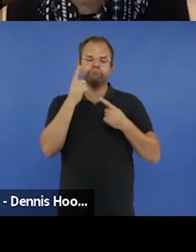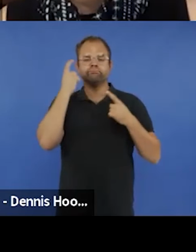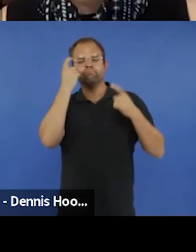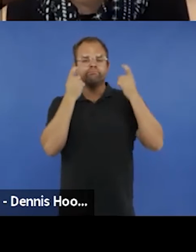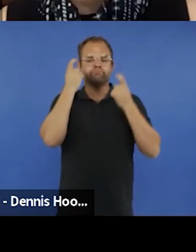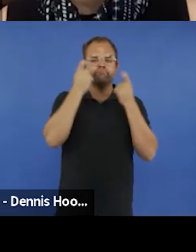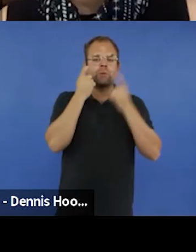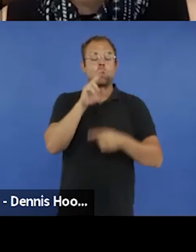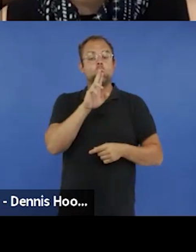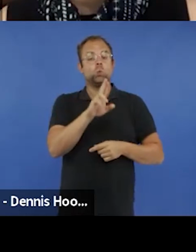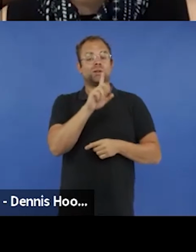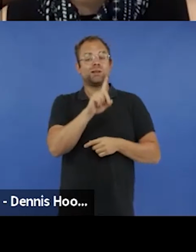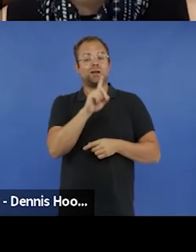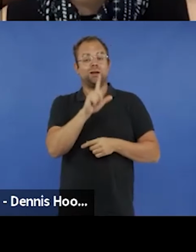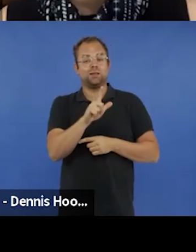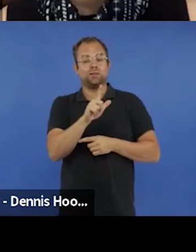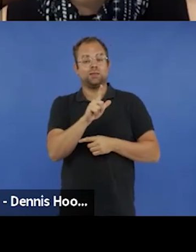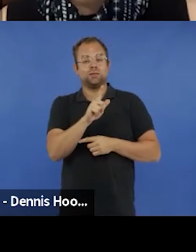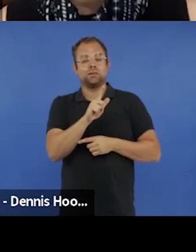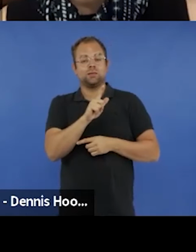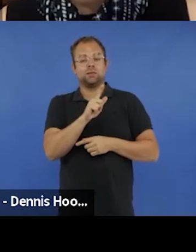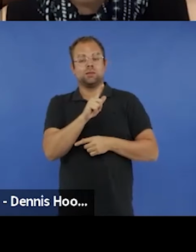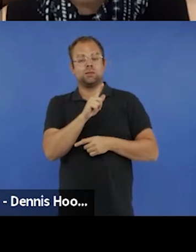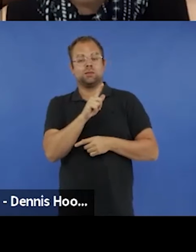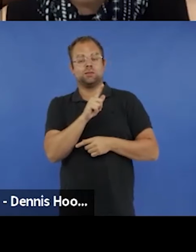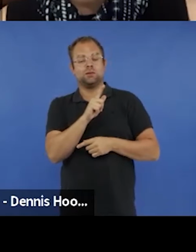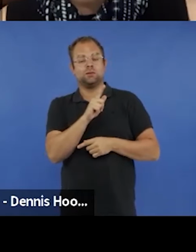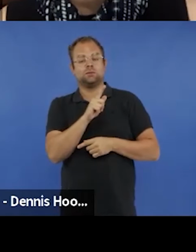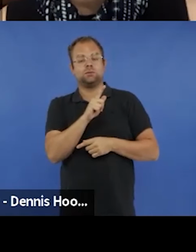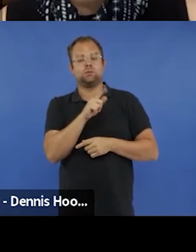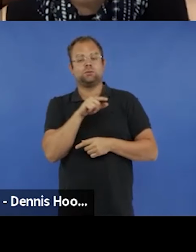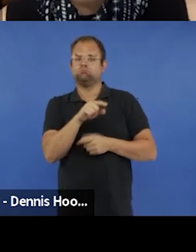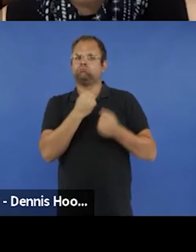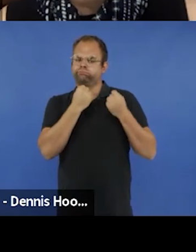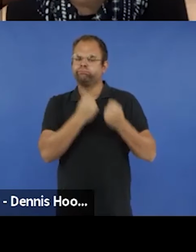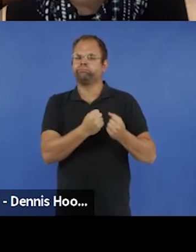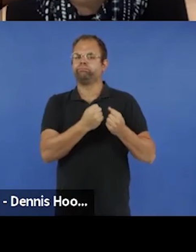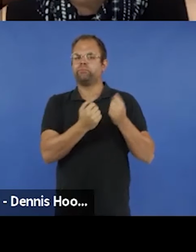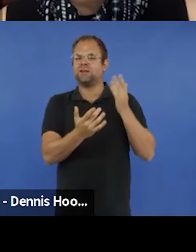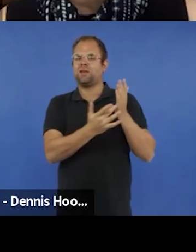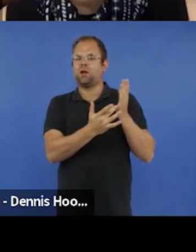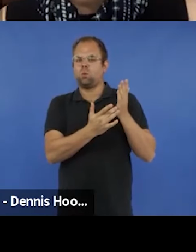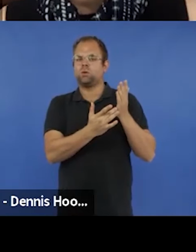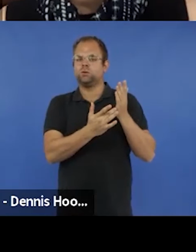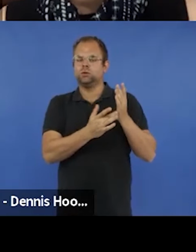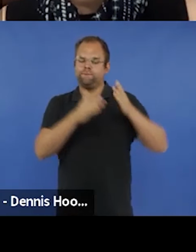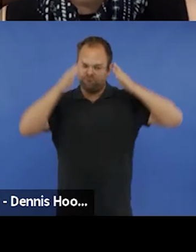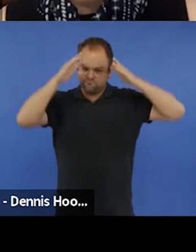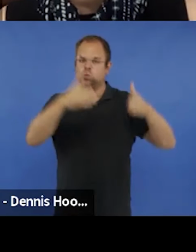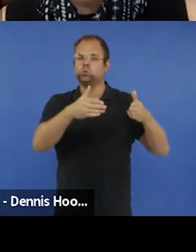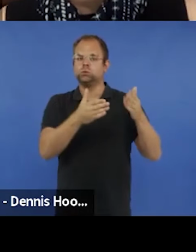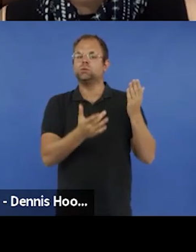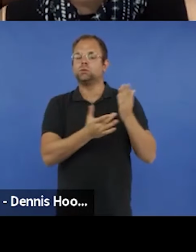technology and the focus on technology. Then the focus on sort of Western Northern resources